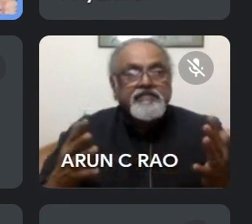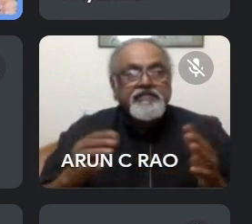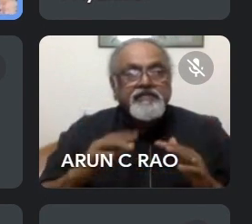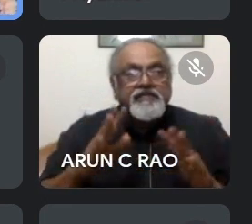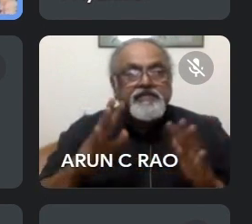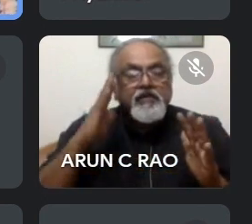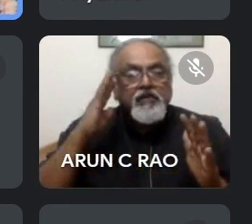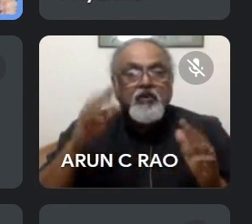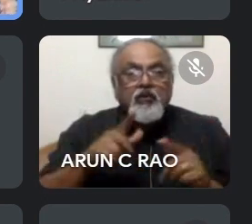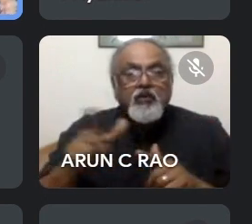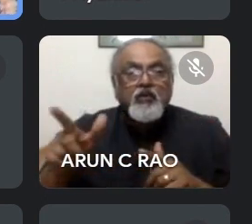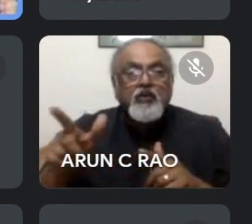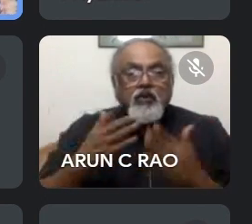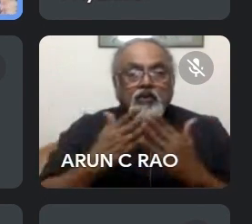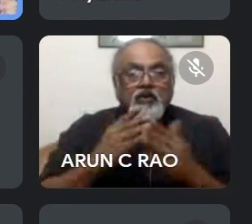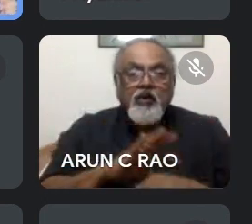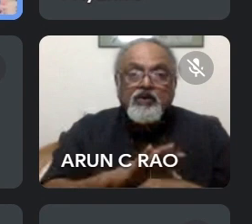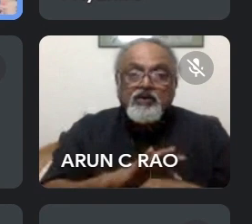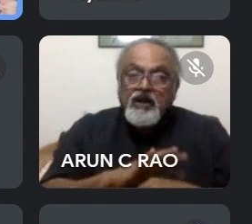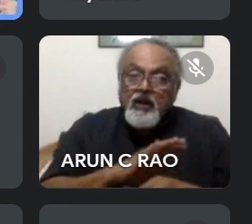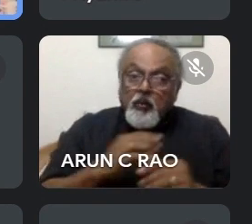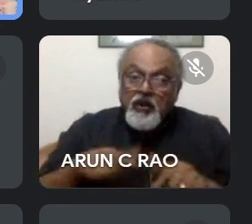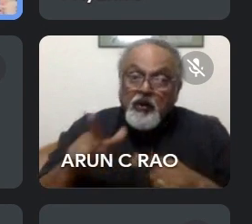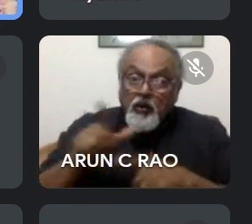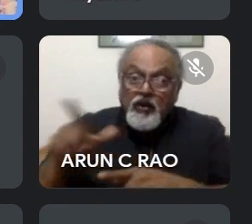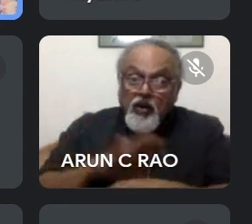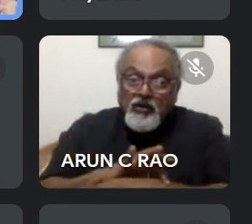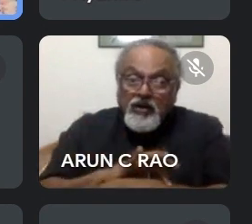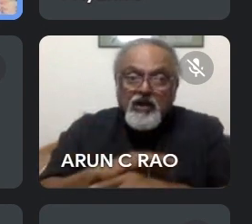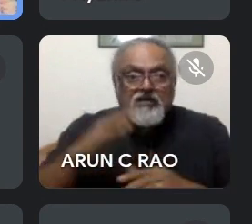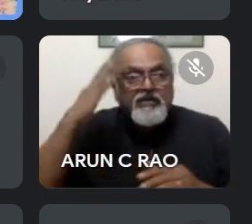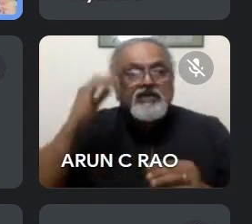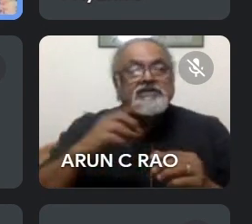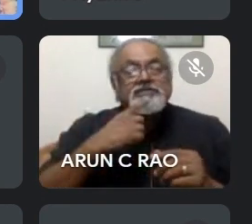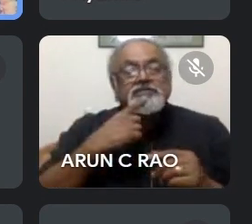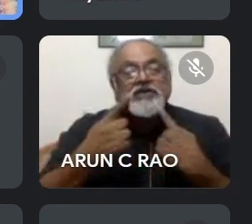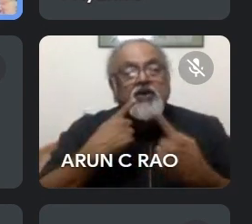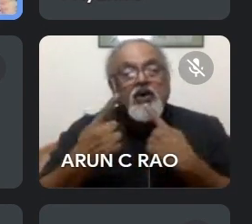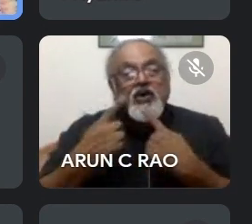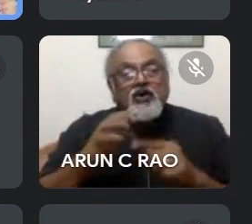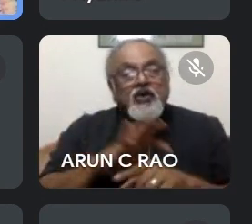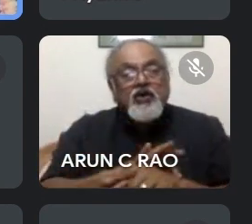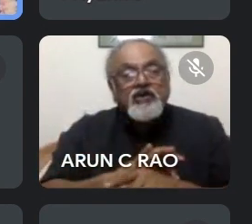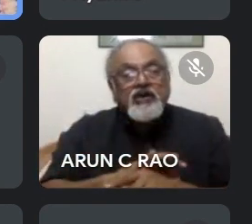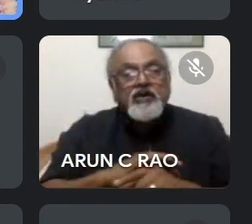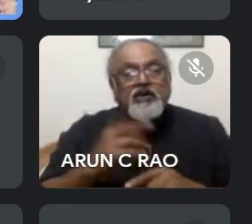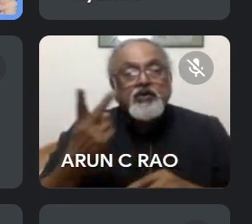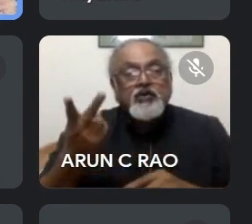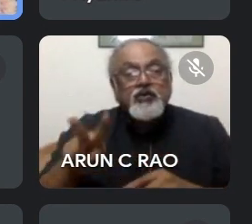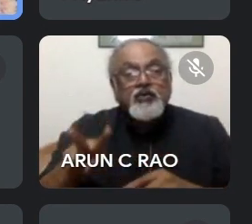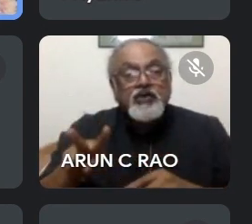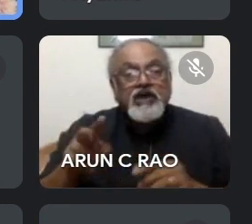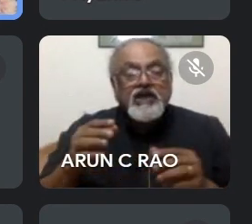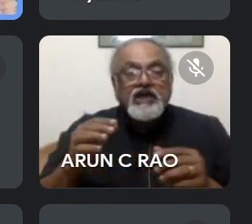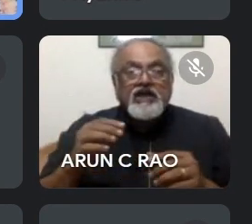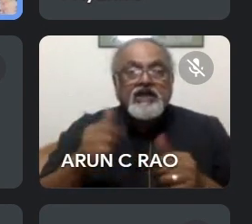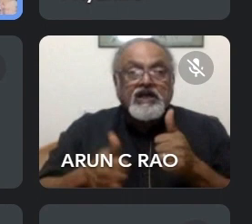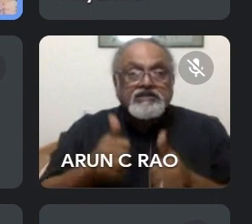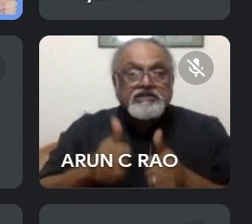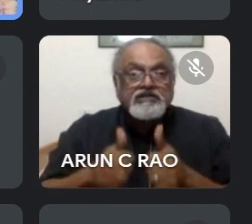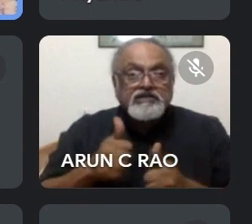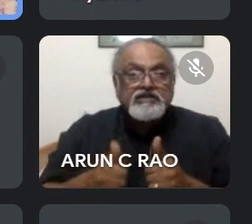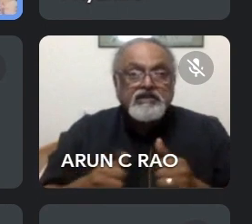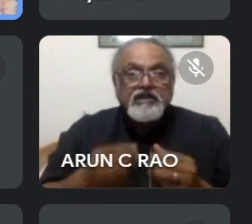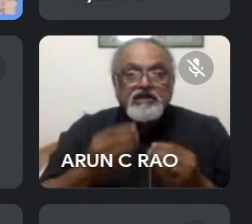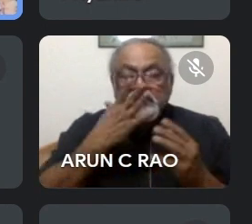going to doctor actually. And then she took me there, and then I spoke to the doctor, and he did a little tests. It was a 2-day test and all. The tests were